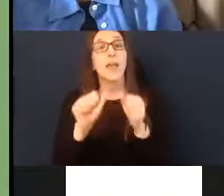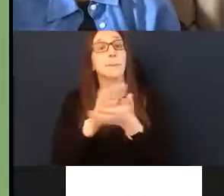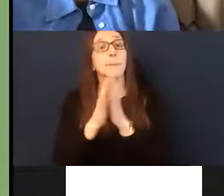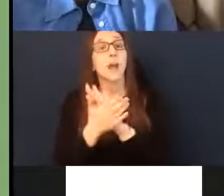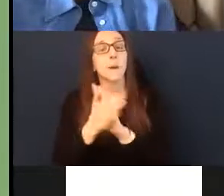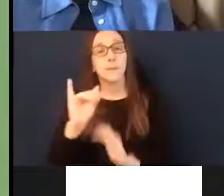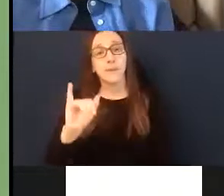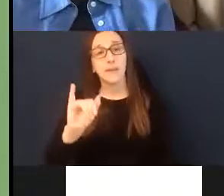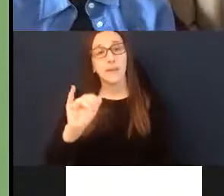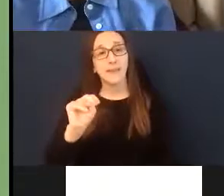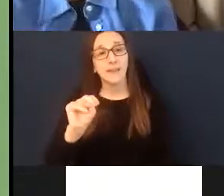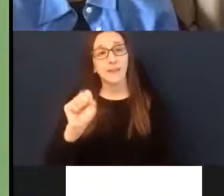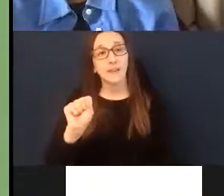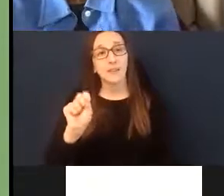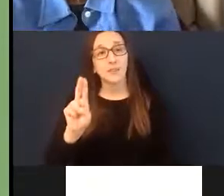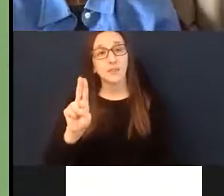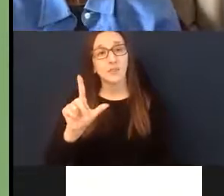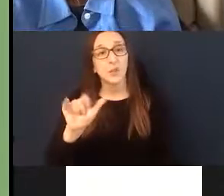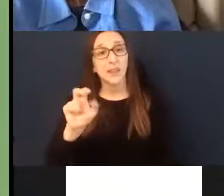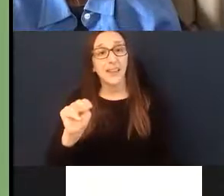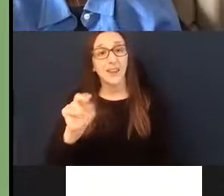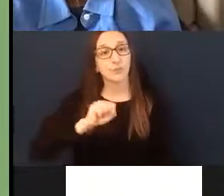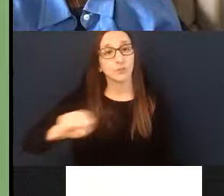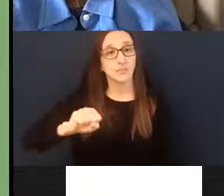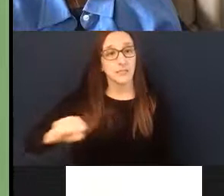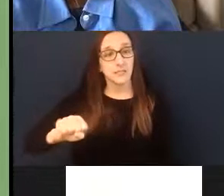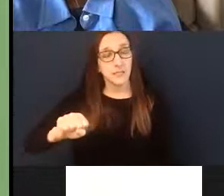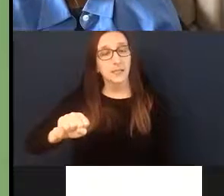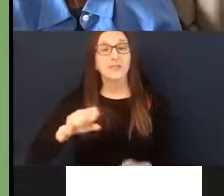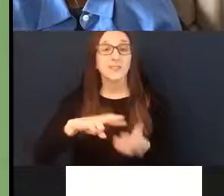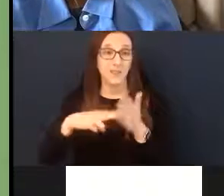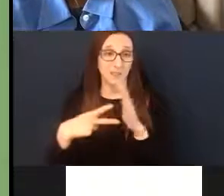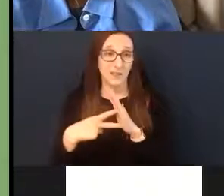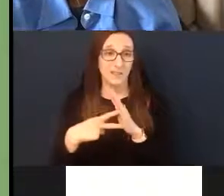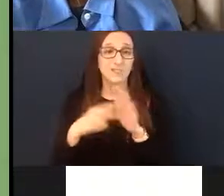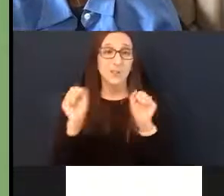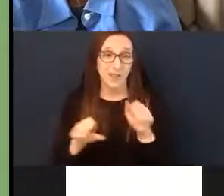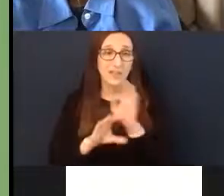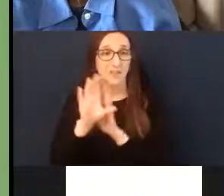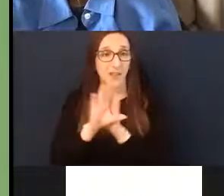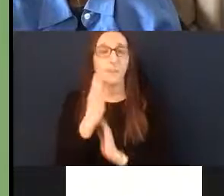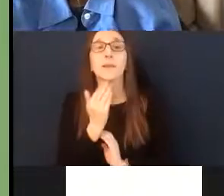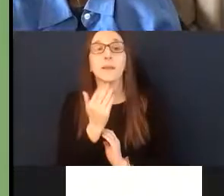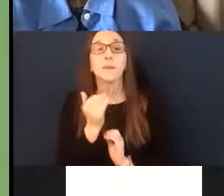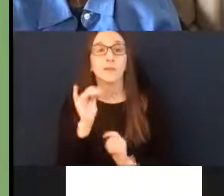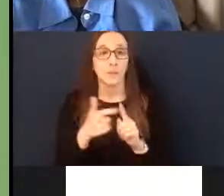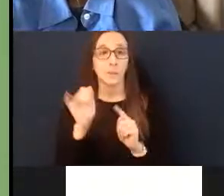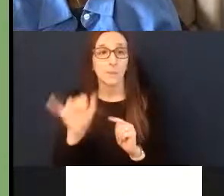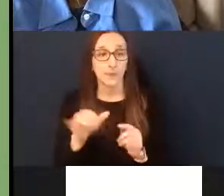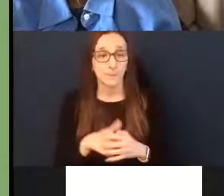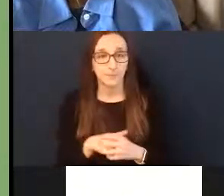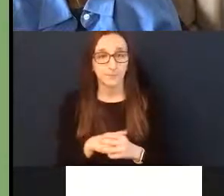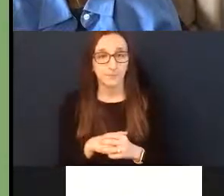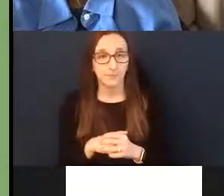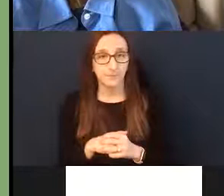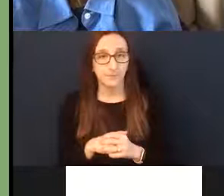which essentially is just the stepping stones to be developing diabetes. So granted,